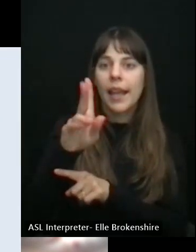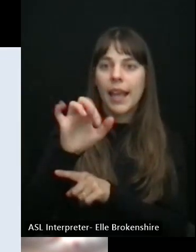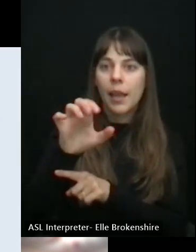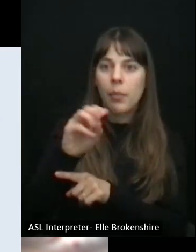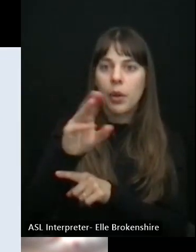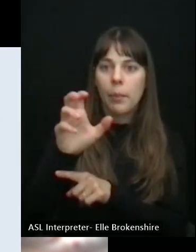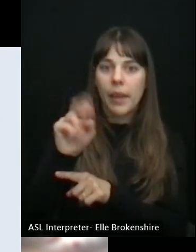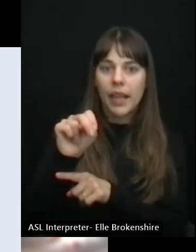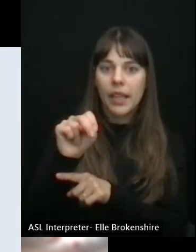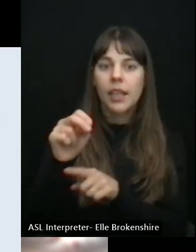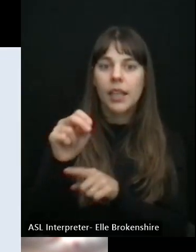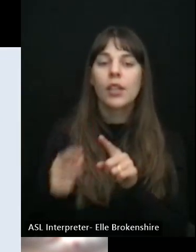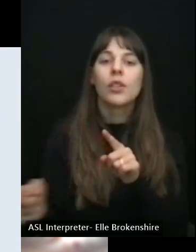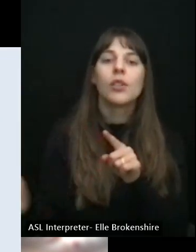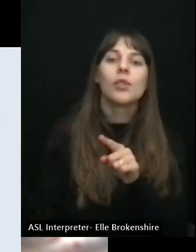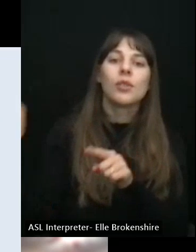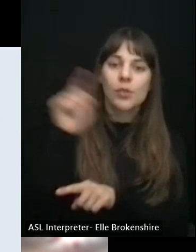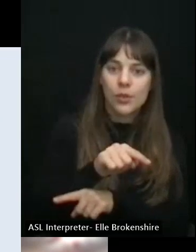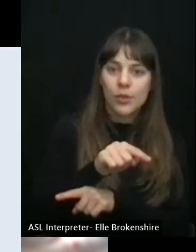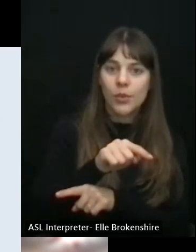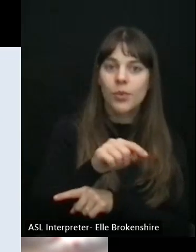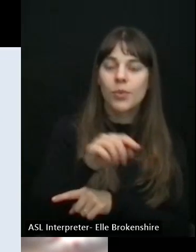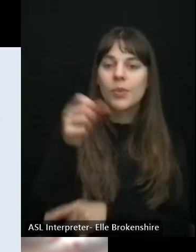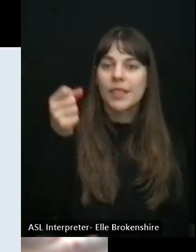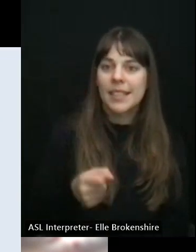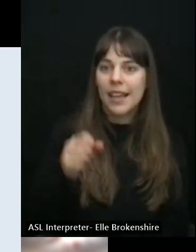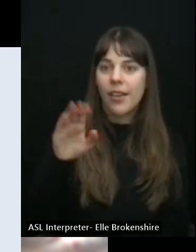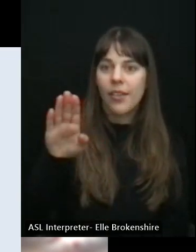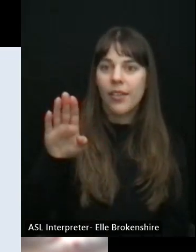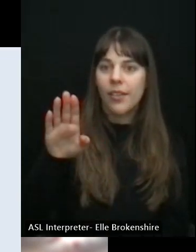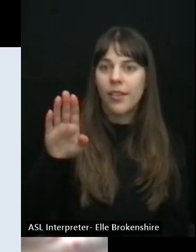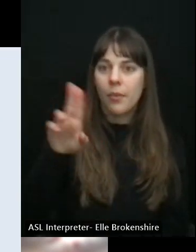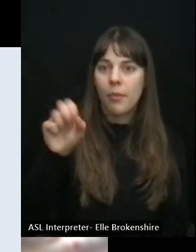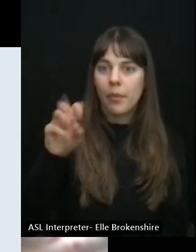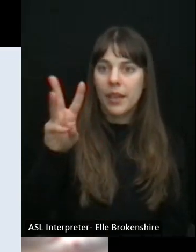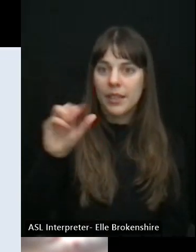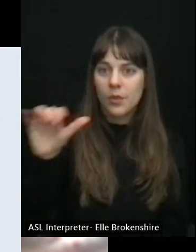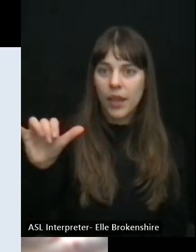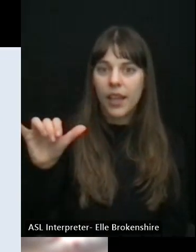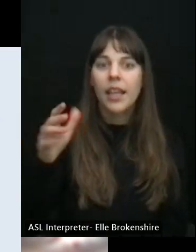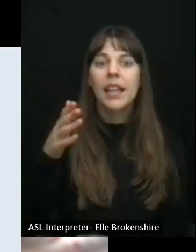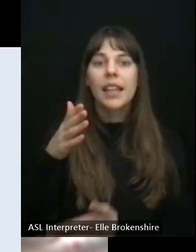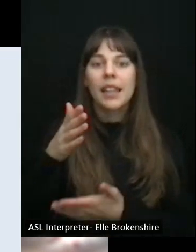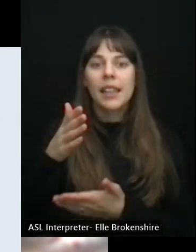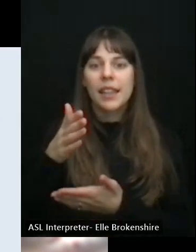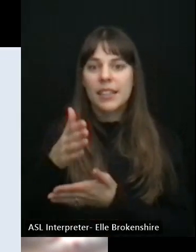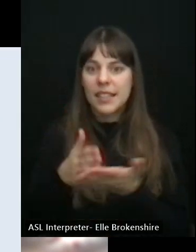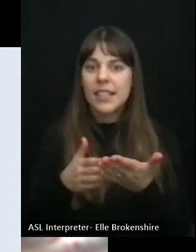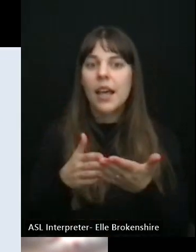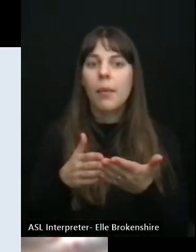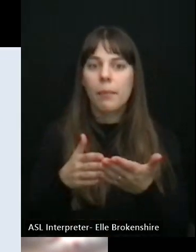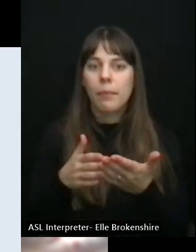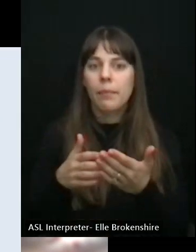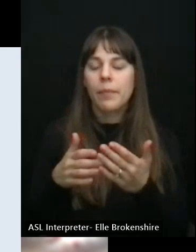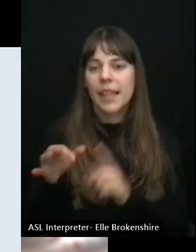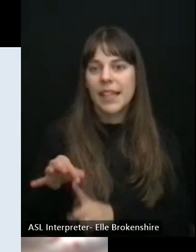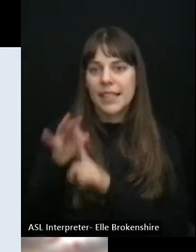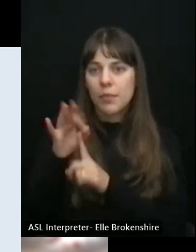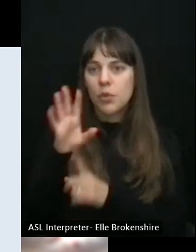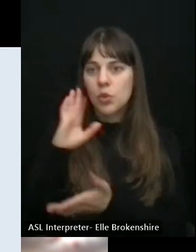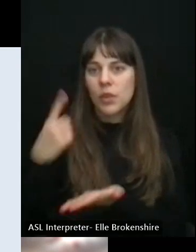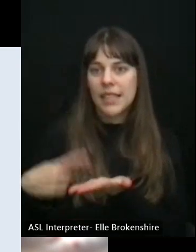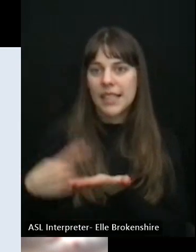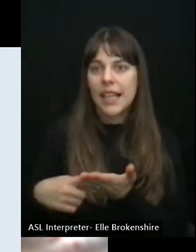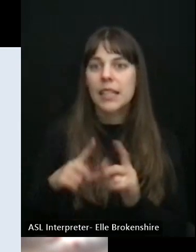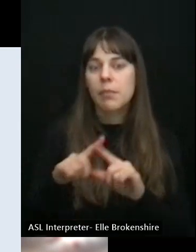the most regular detour on most of these routes today. There are a few exceptions that we'll discuss tonight. Next slide, please.